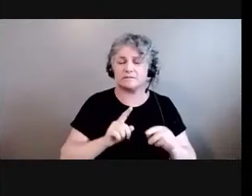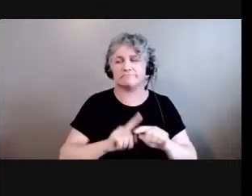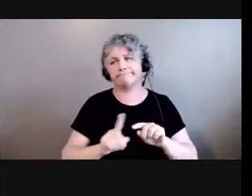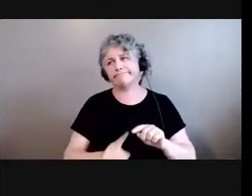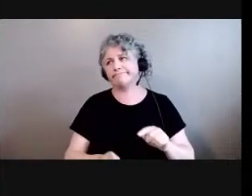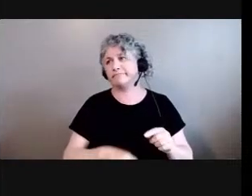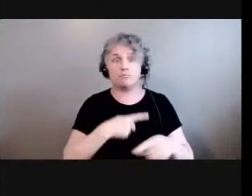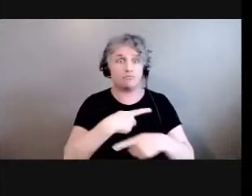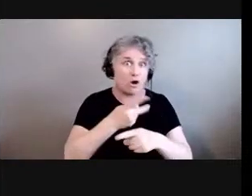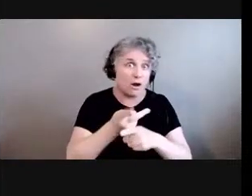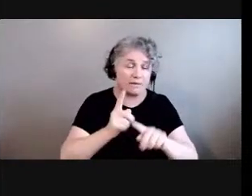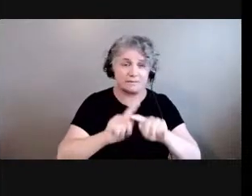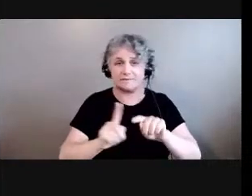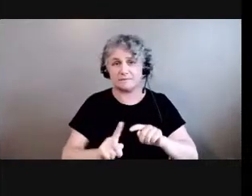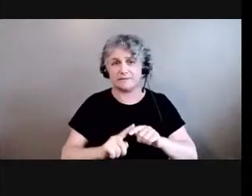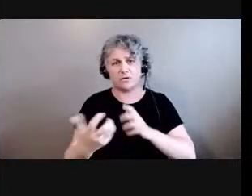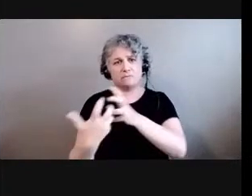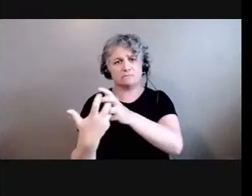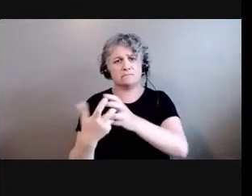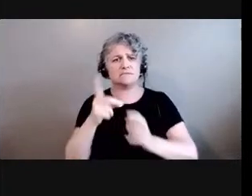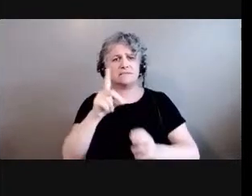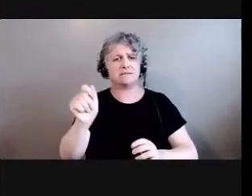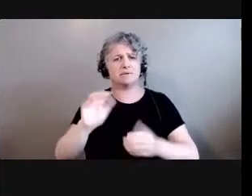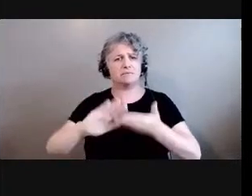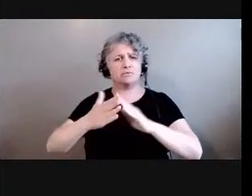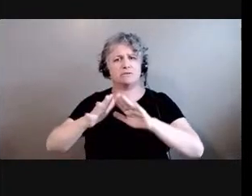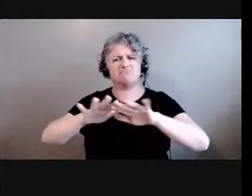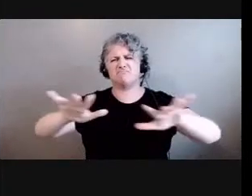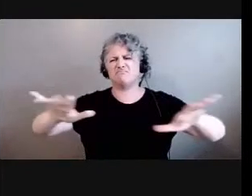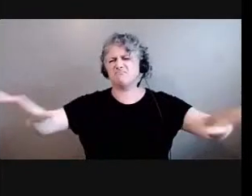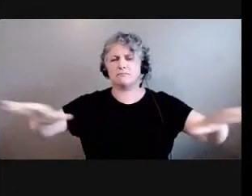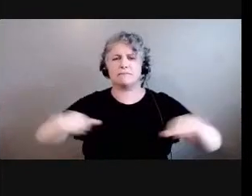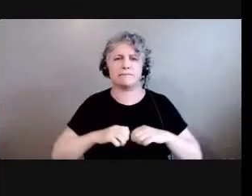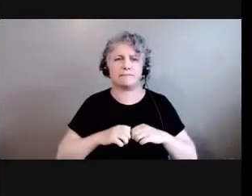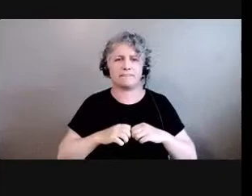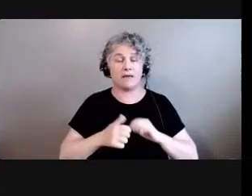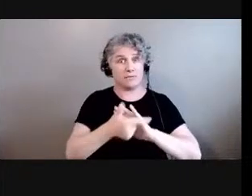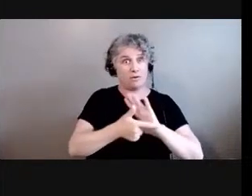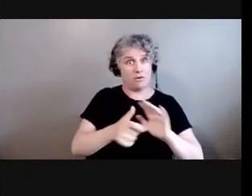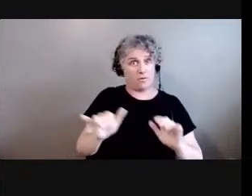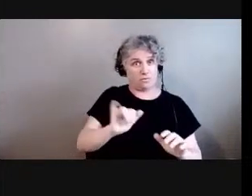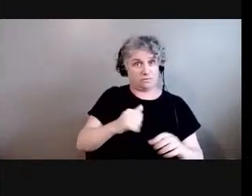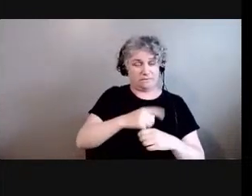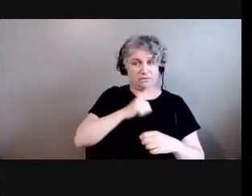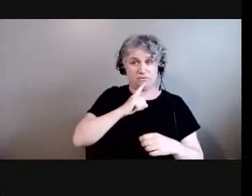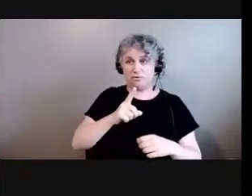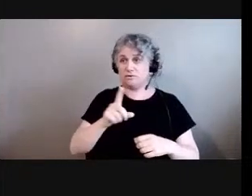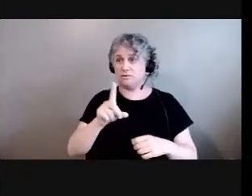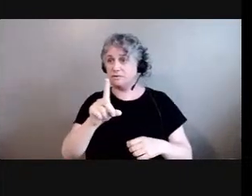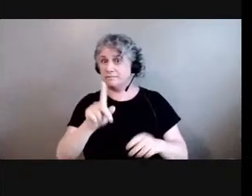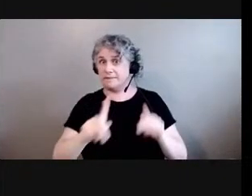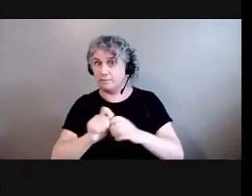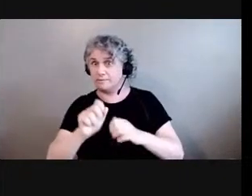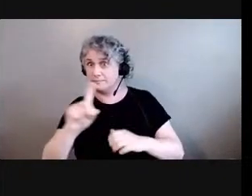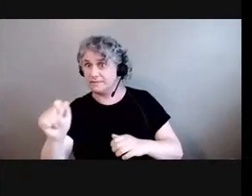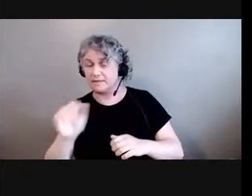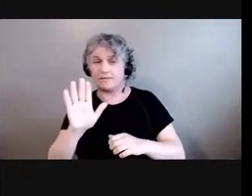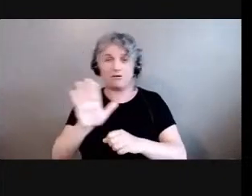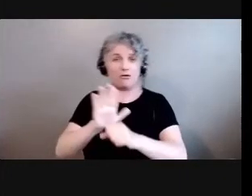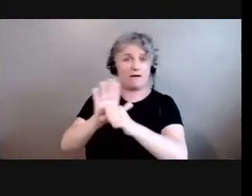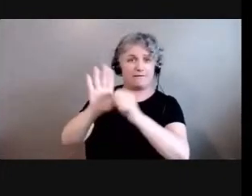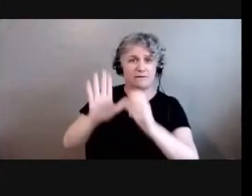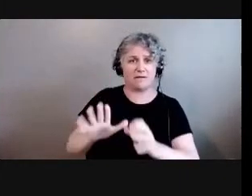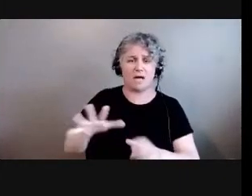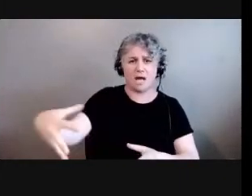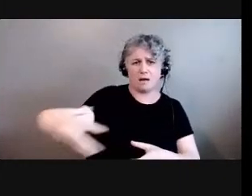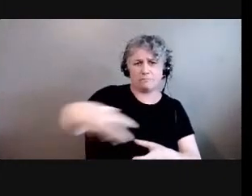disabled people. The law also ensures that individuals with disabilities and their advocates are included as participants in the design